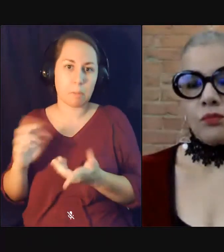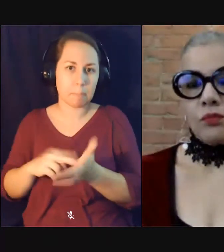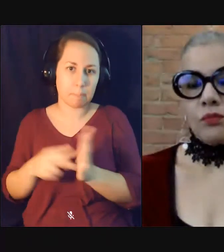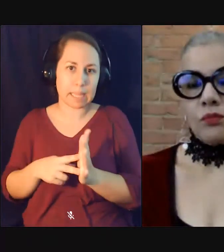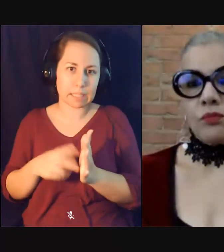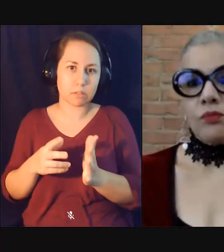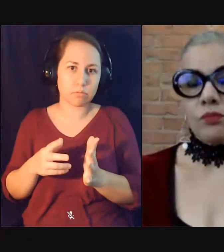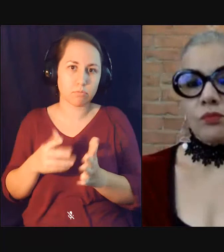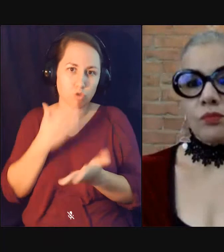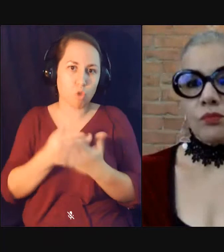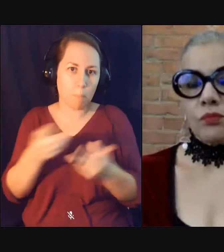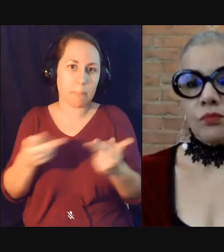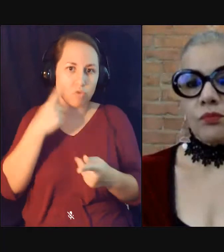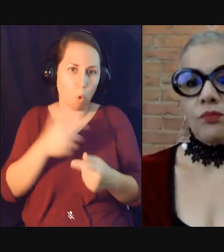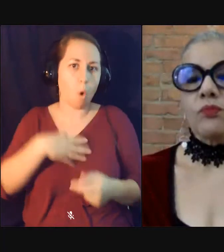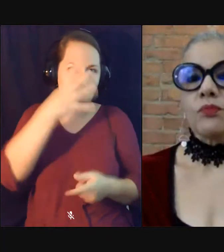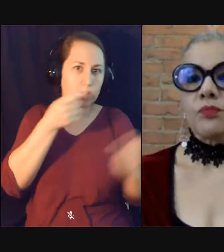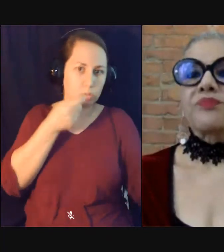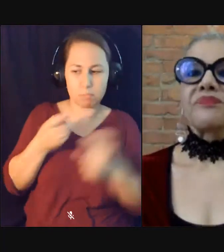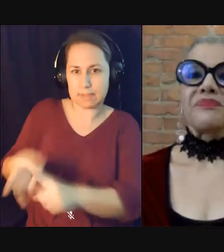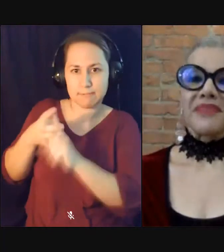white. So that's my answer on incels.